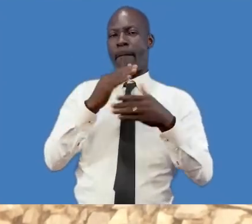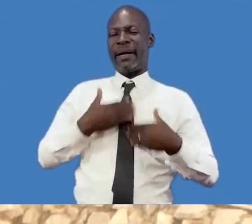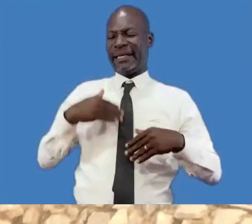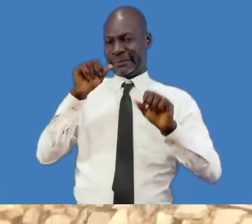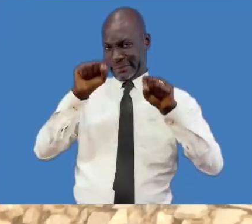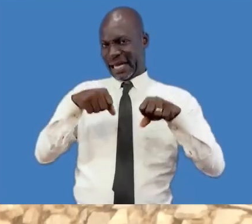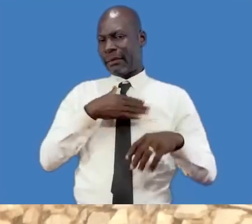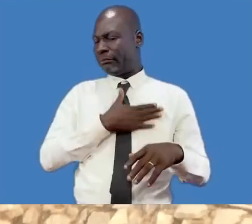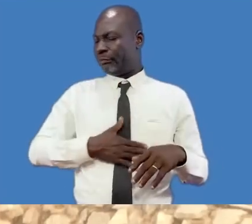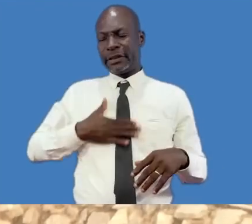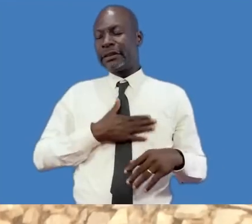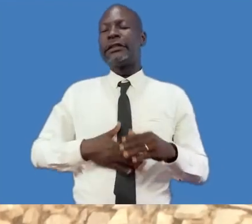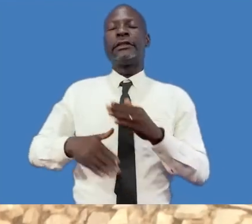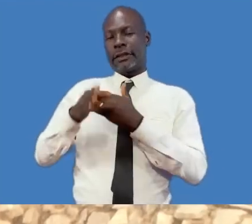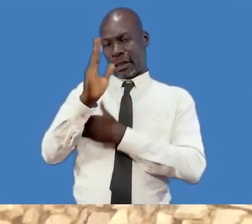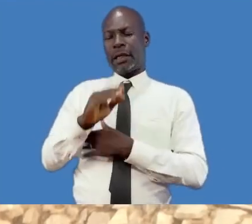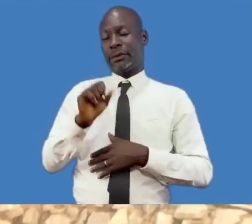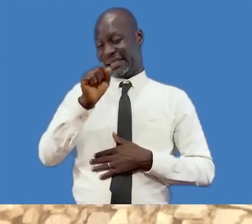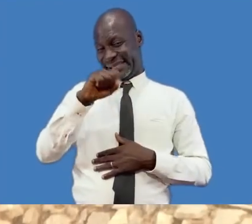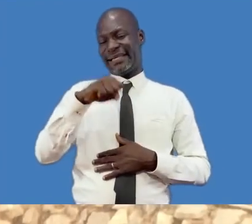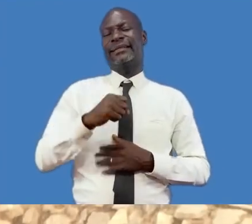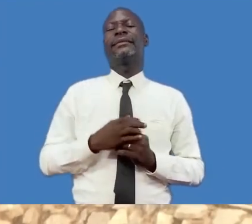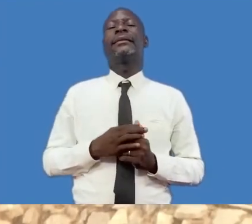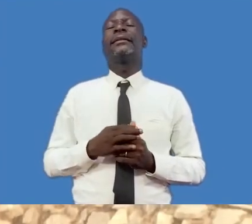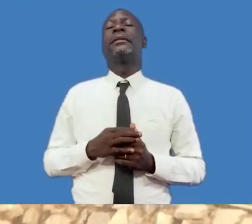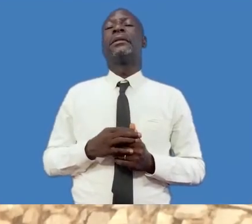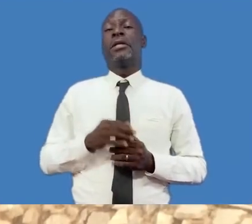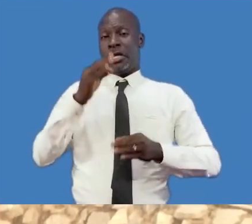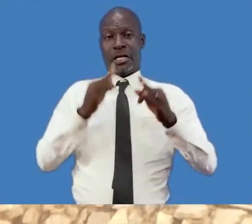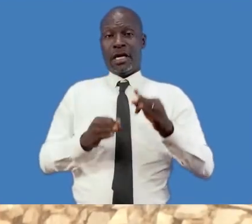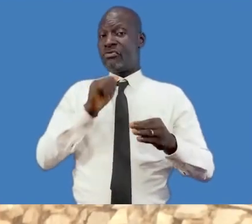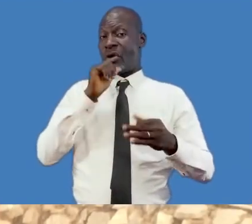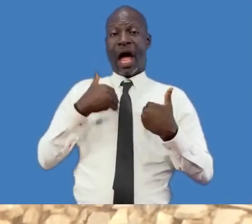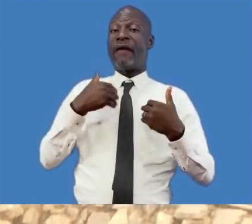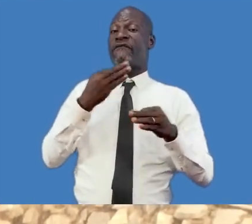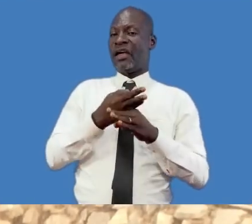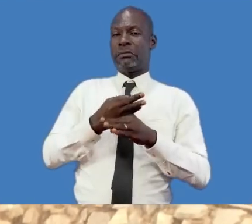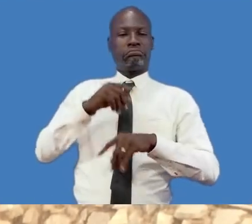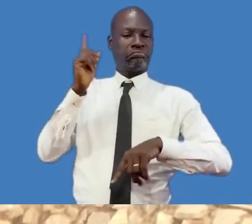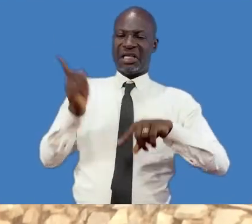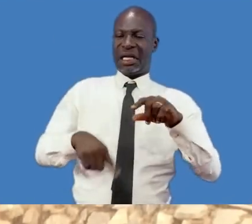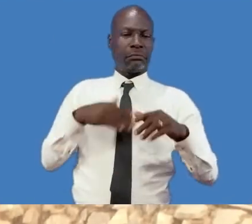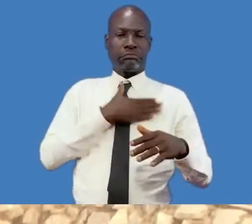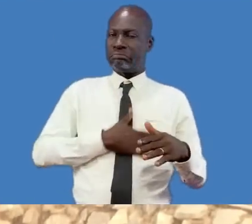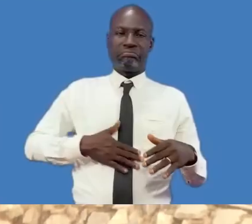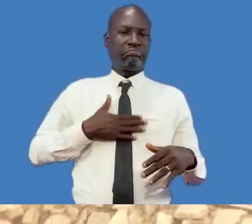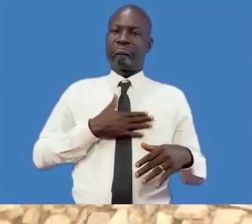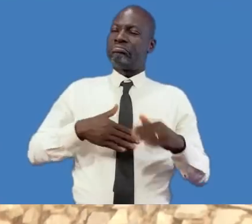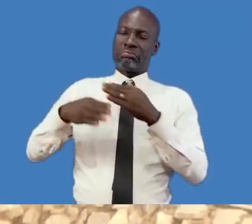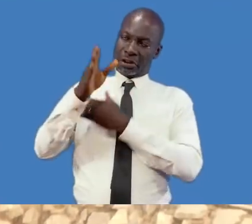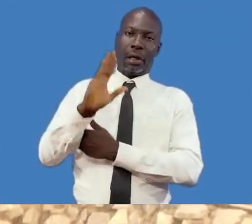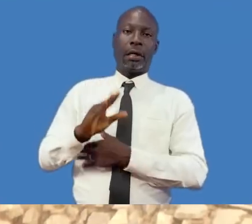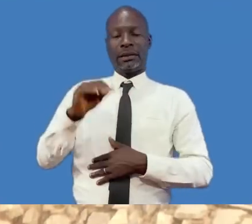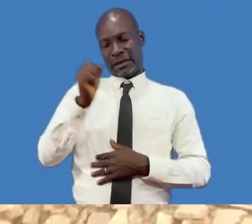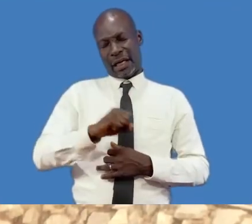can please God. Se jidie enimu a obi ntumi enso onyame ani. Enti aya menu mienu